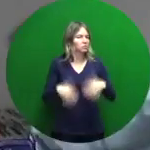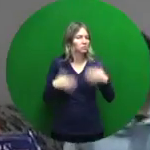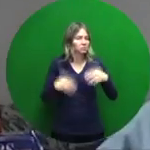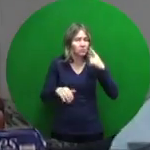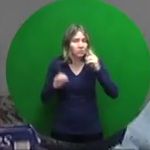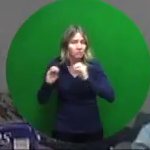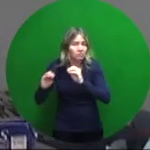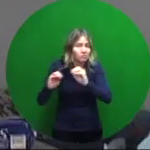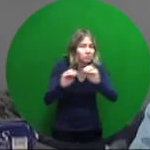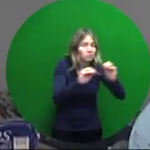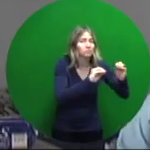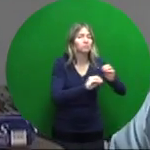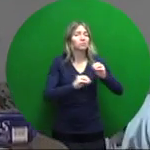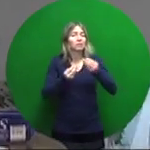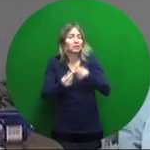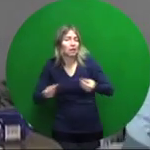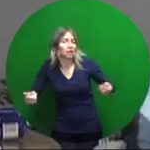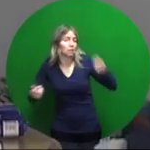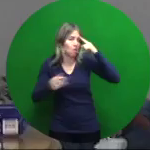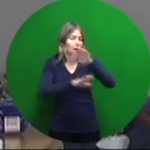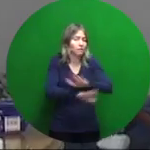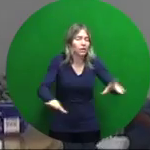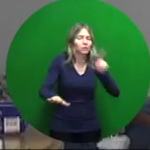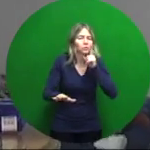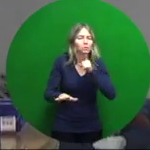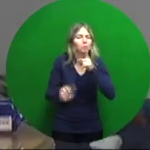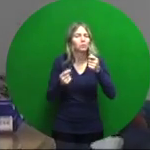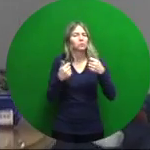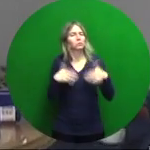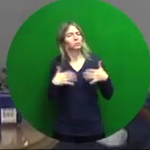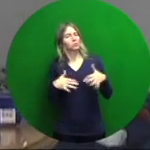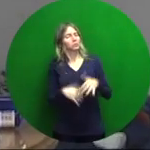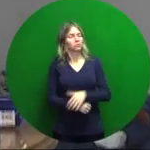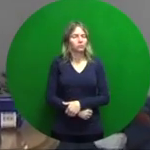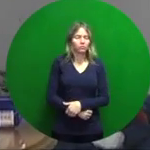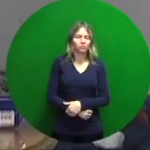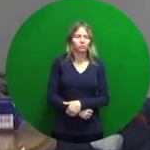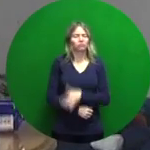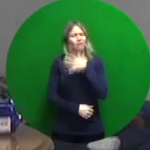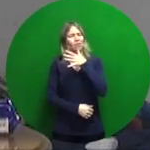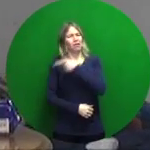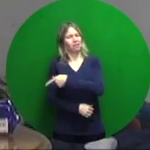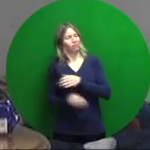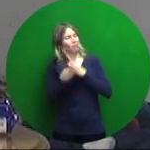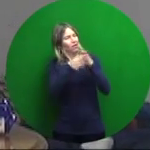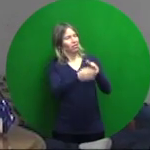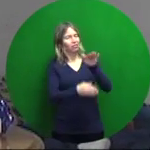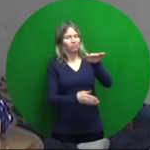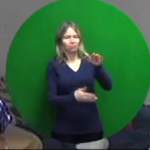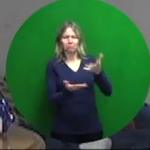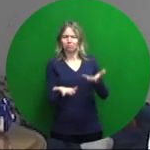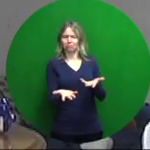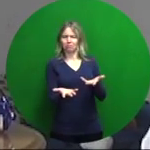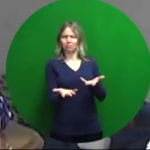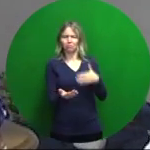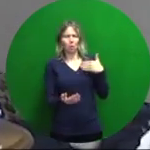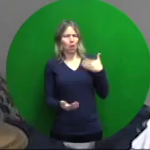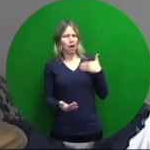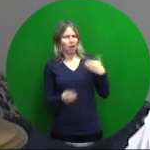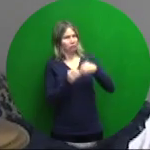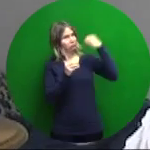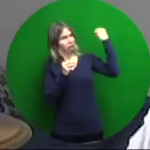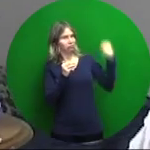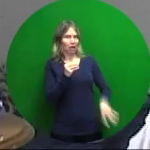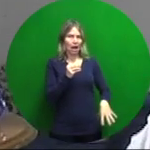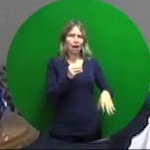to use for teaching deaf students, and she asked them, why is it so expensive